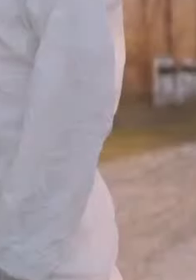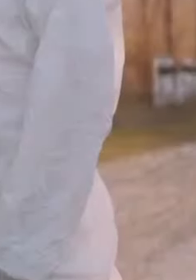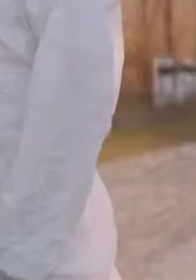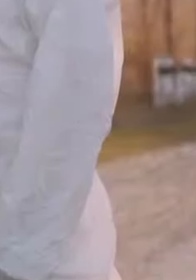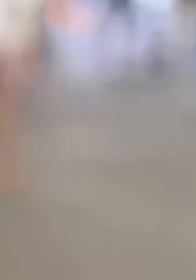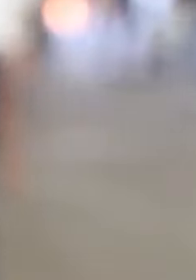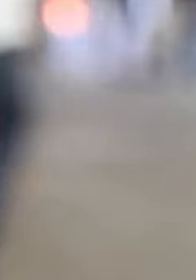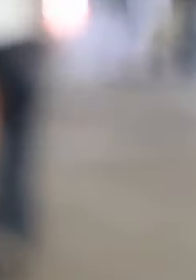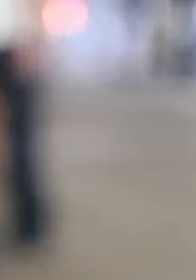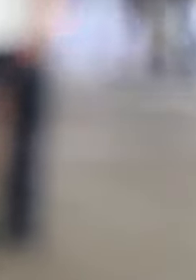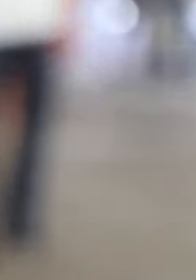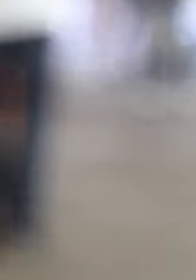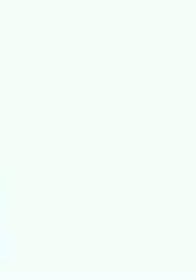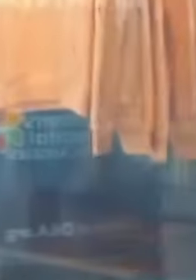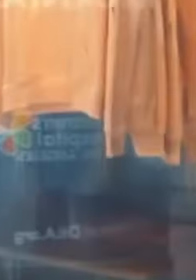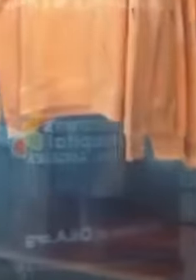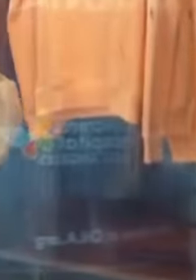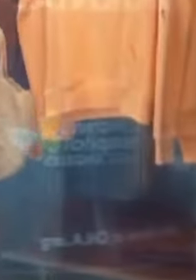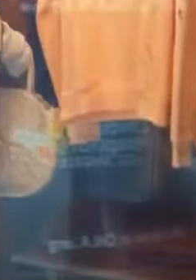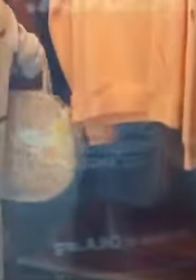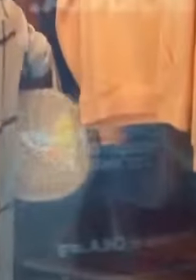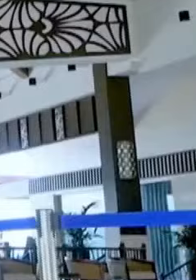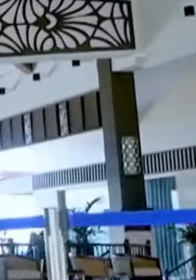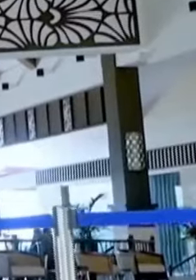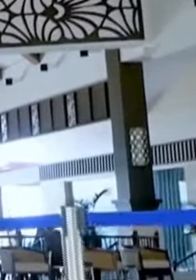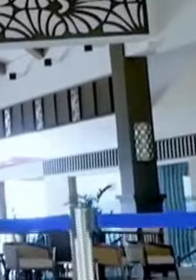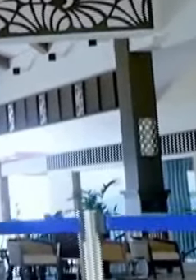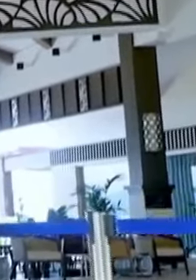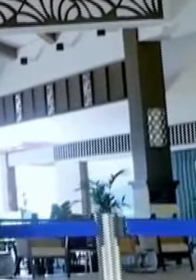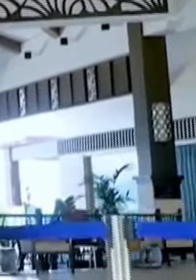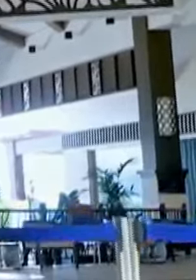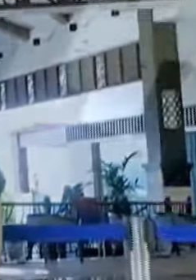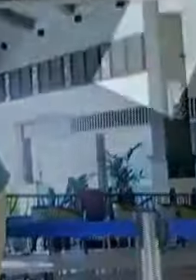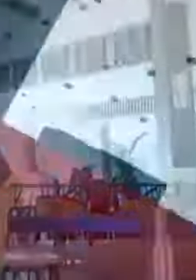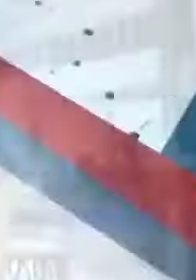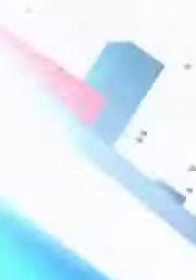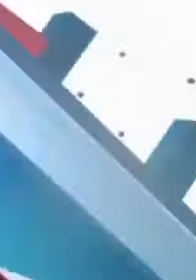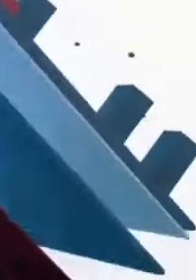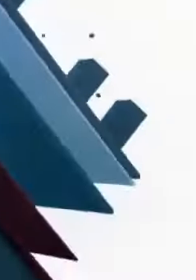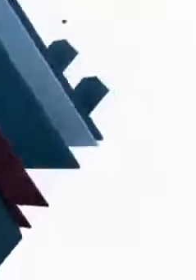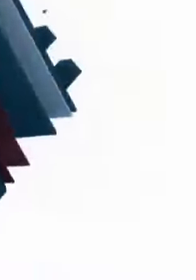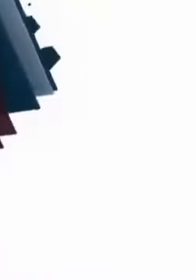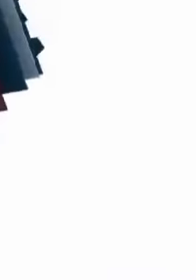health protocols, the ability of people to move around will likely contribute better to growth.